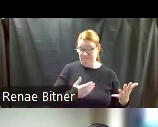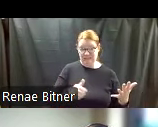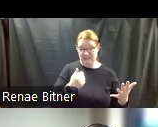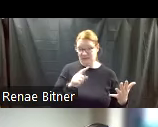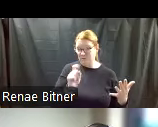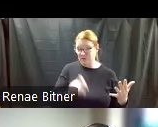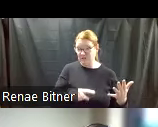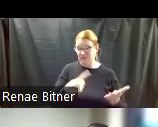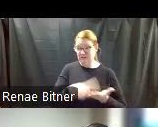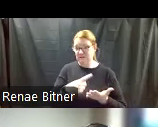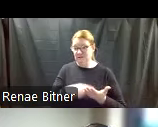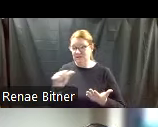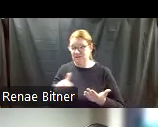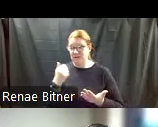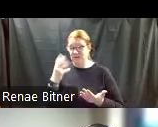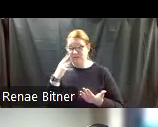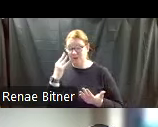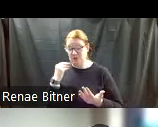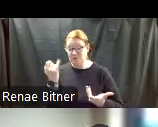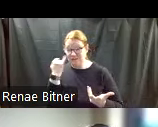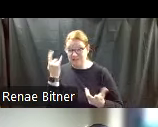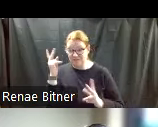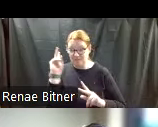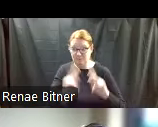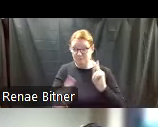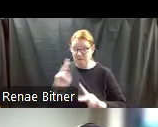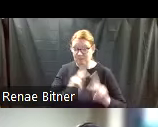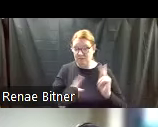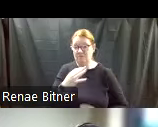other experiences if people are curious.